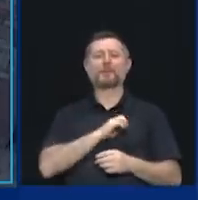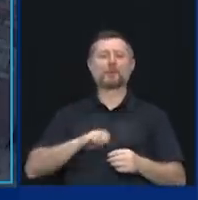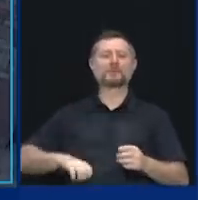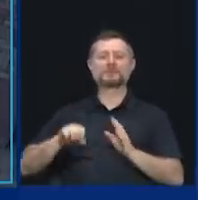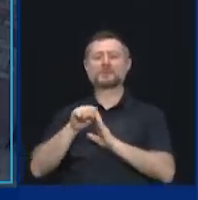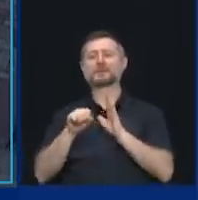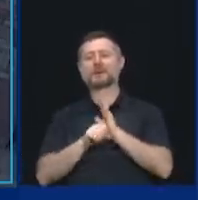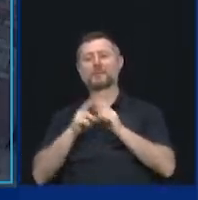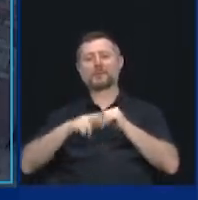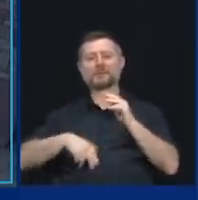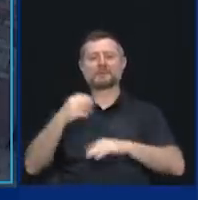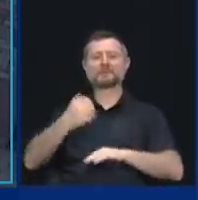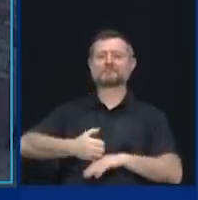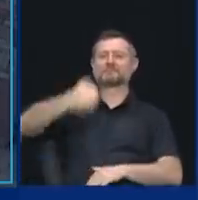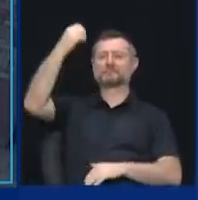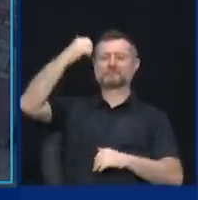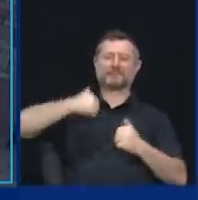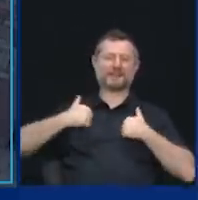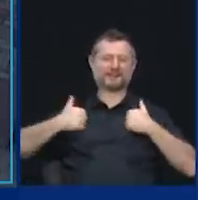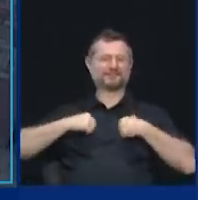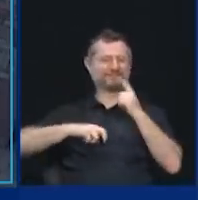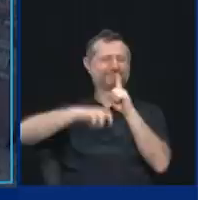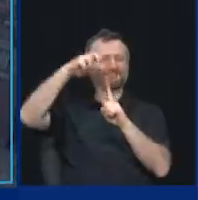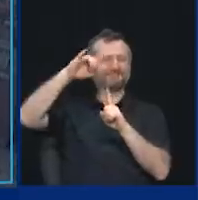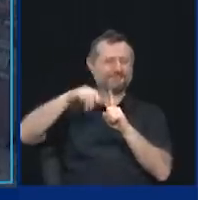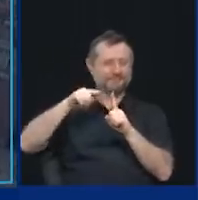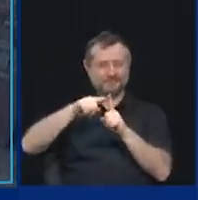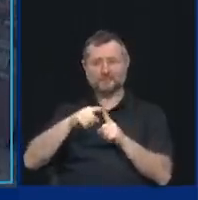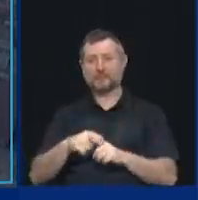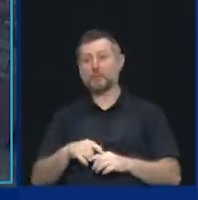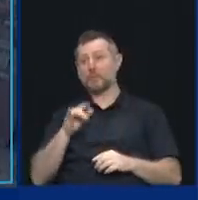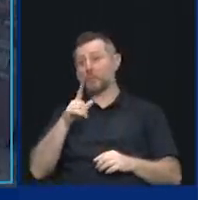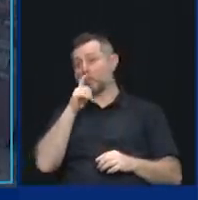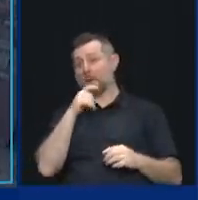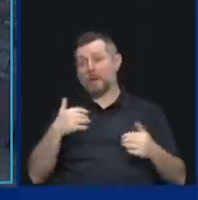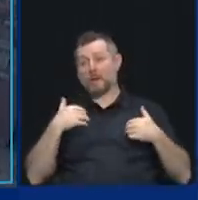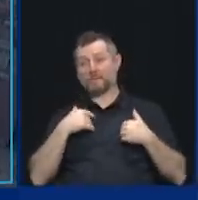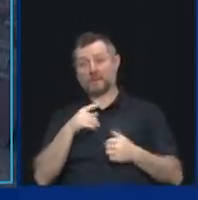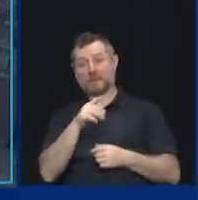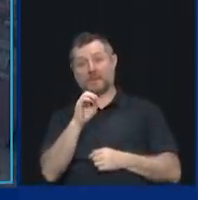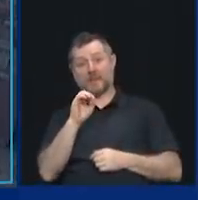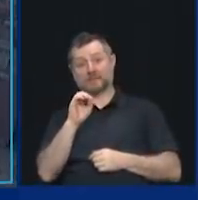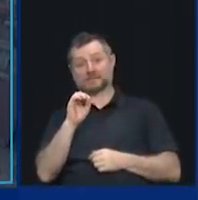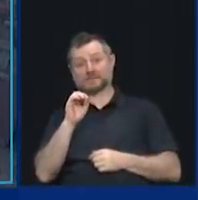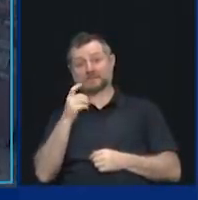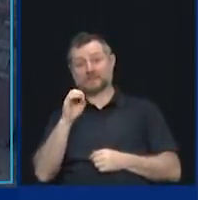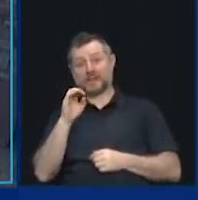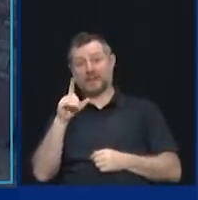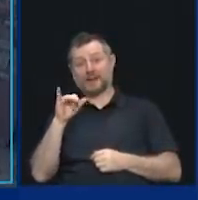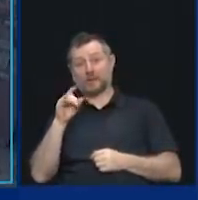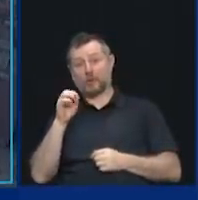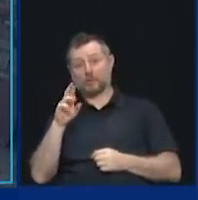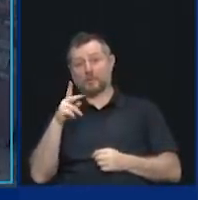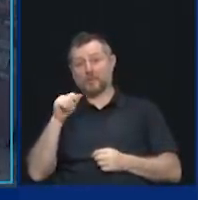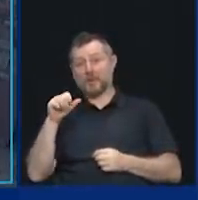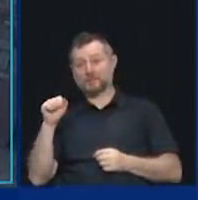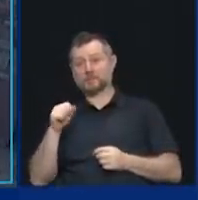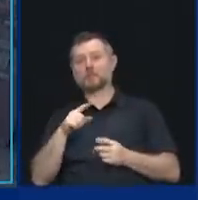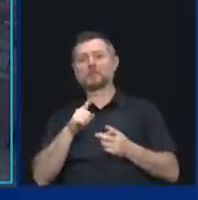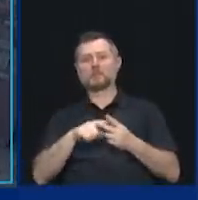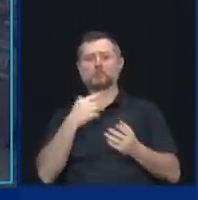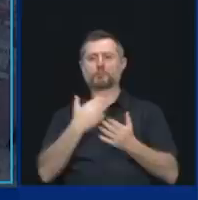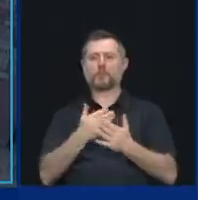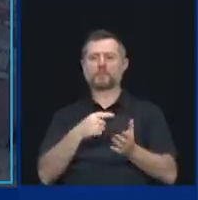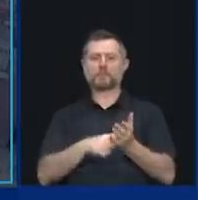creative. They are offering people with Excelsior Passes. The Excelsior Pass is the app that shows you got